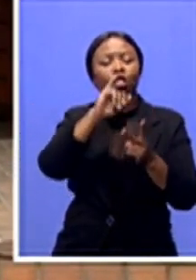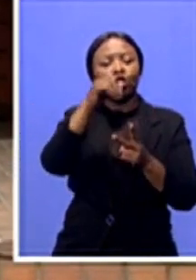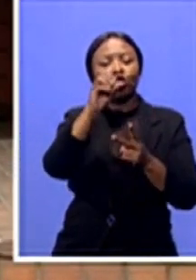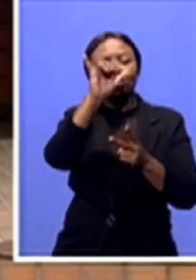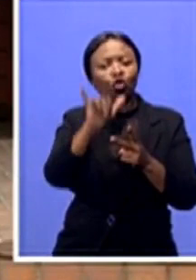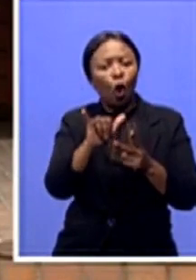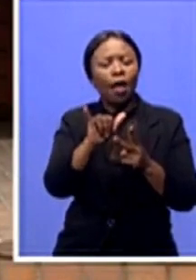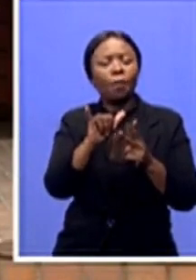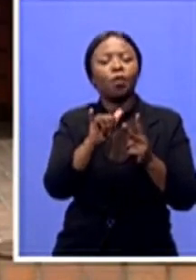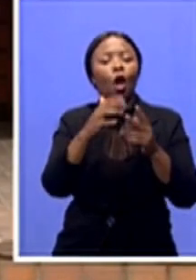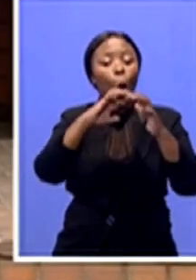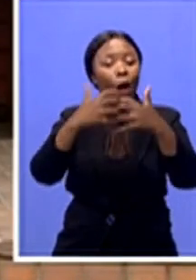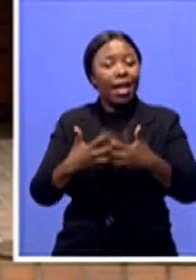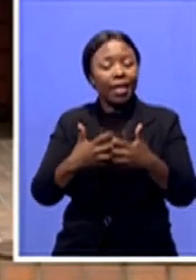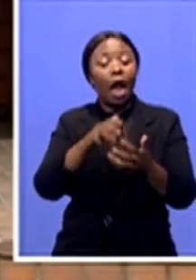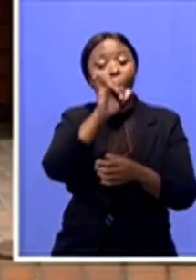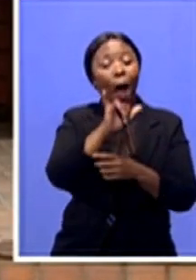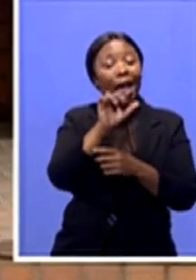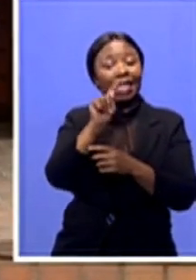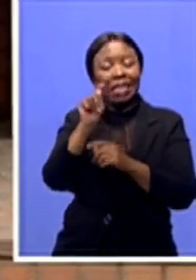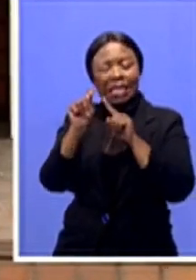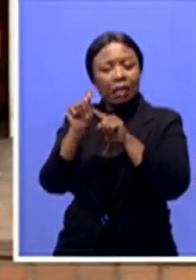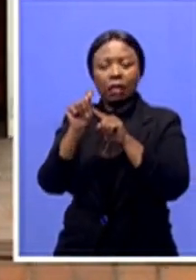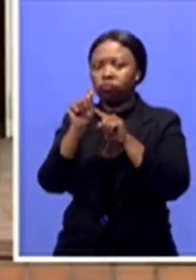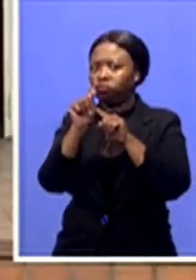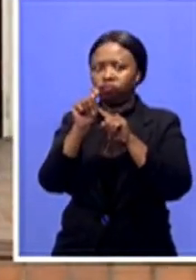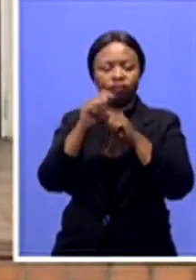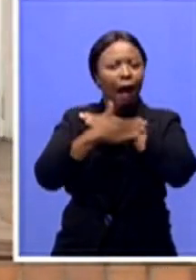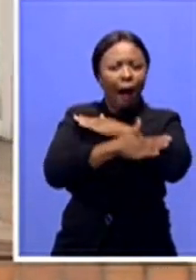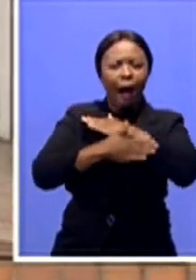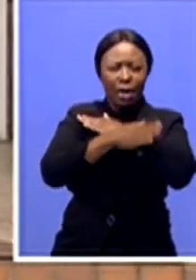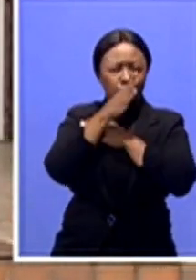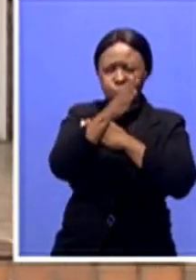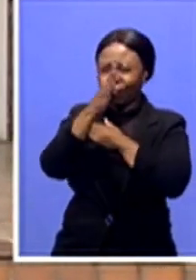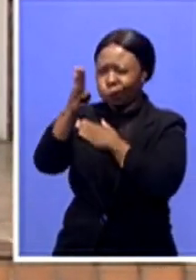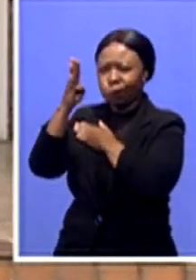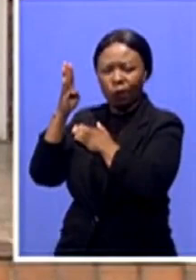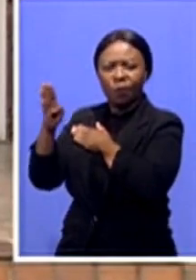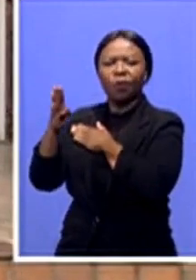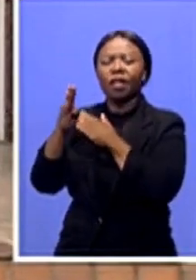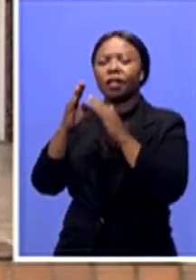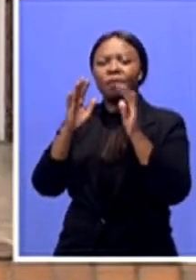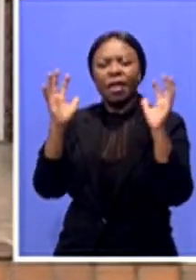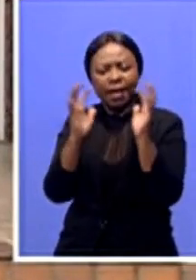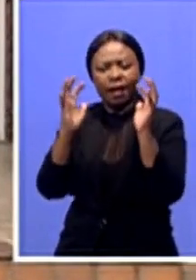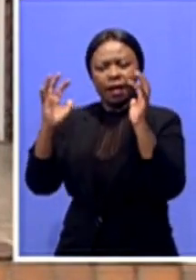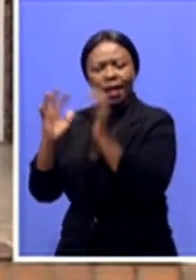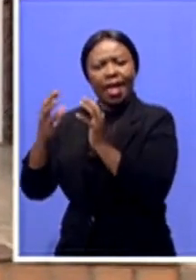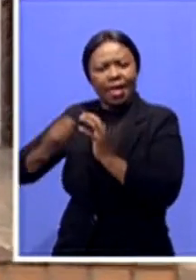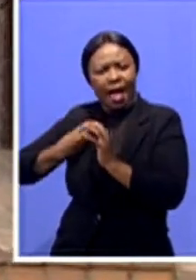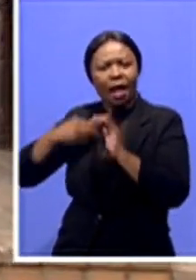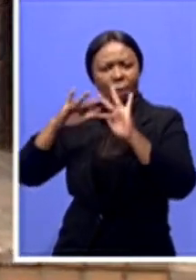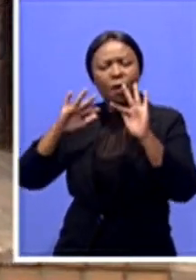been all over the country in addressing those various gatherings of young people. We've also been seeing them taking